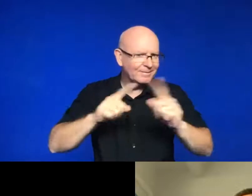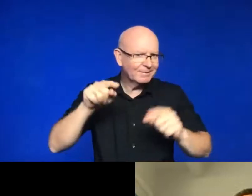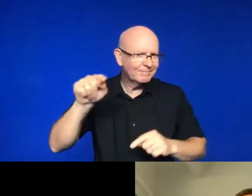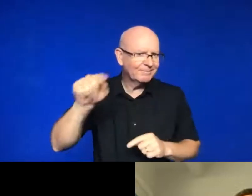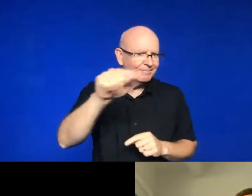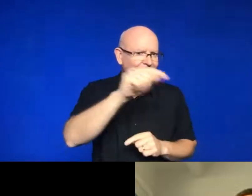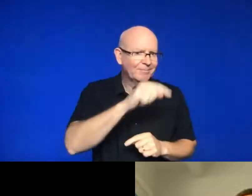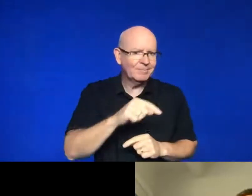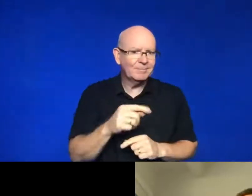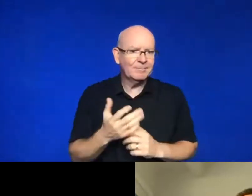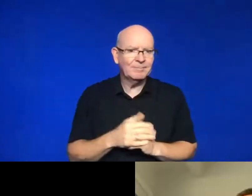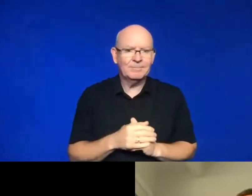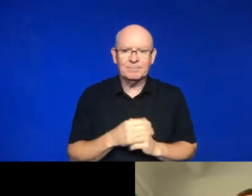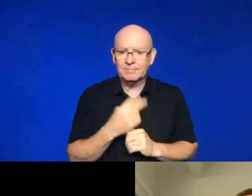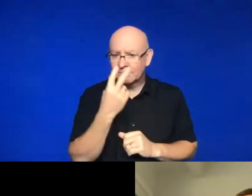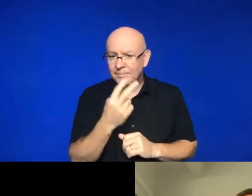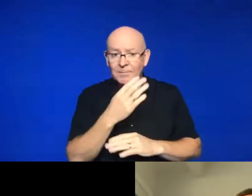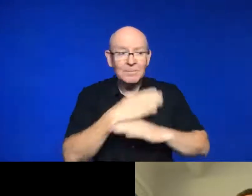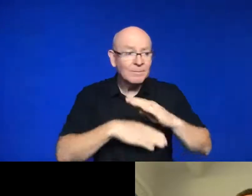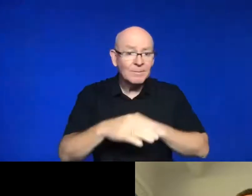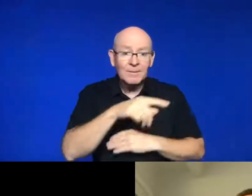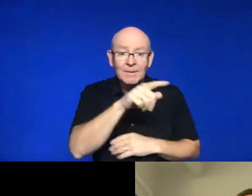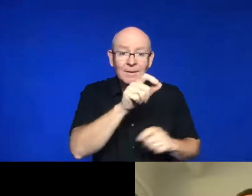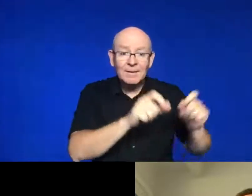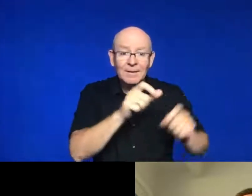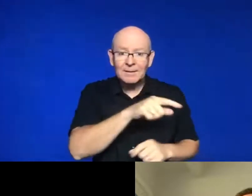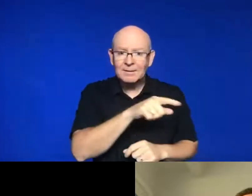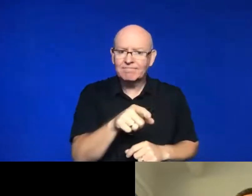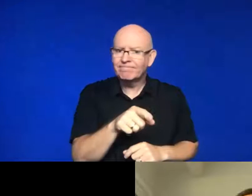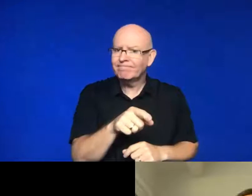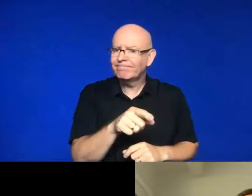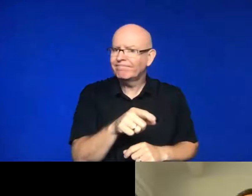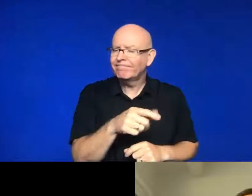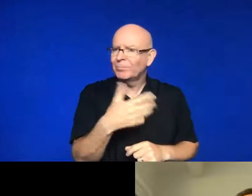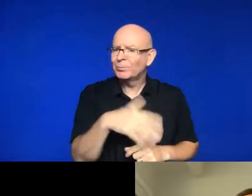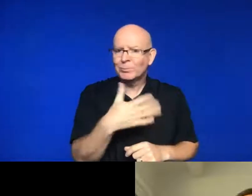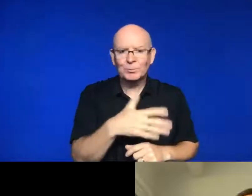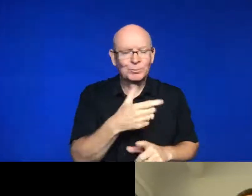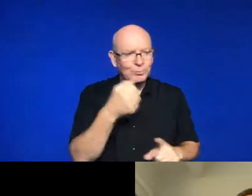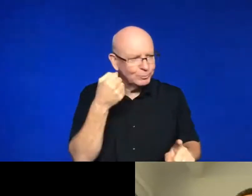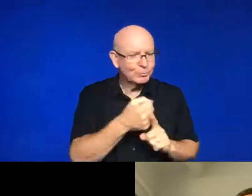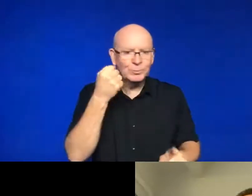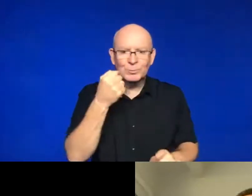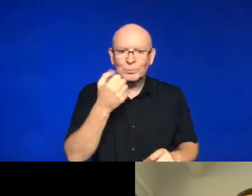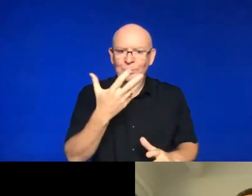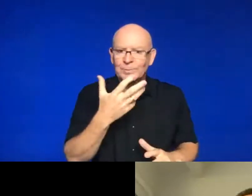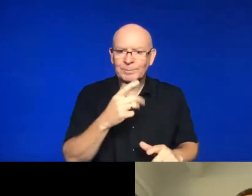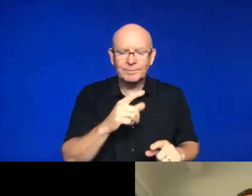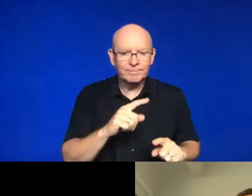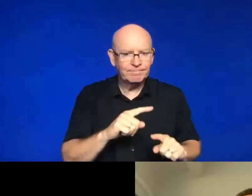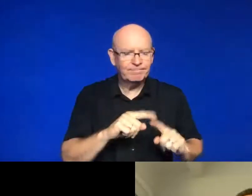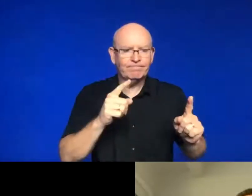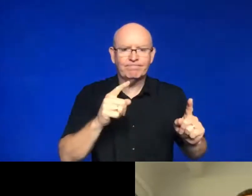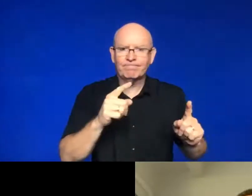the pandemic. In this session, we will invite Mr. Alex Cote,